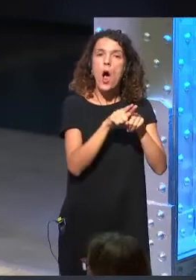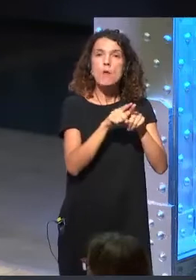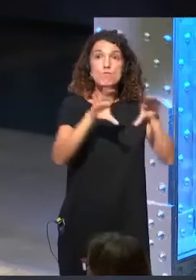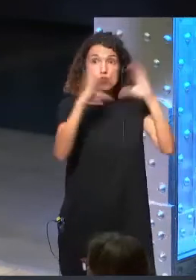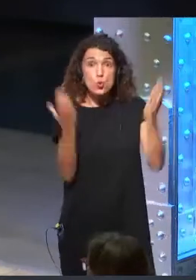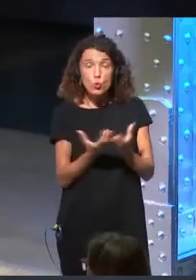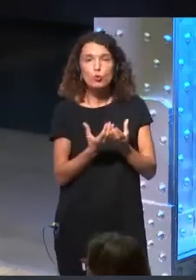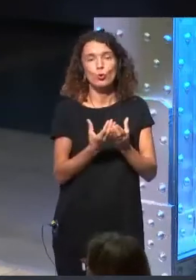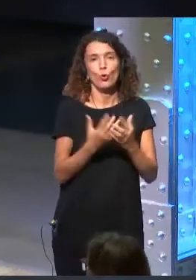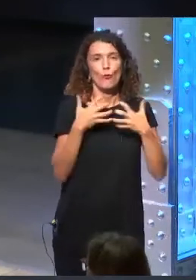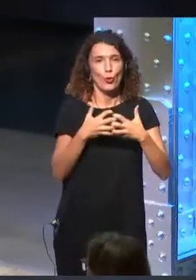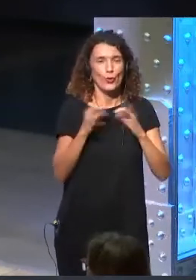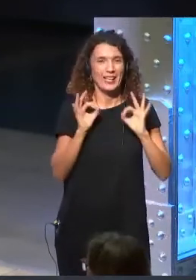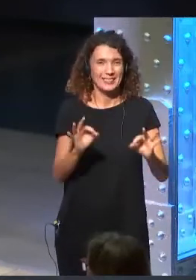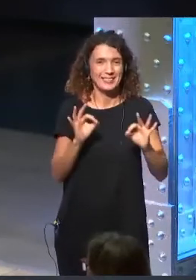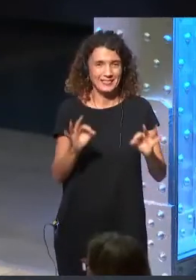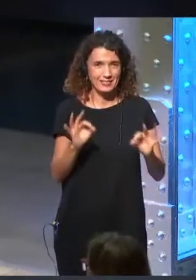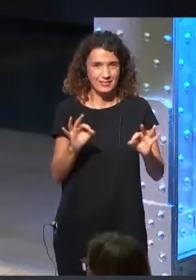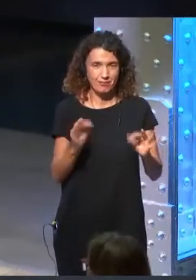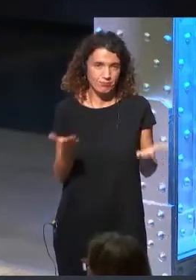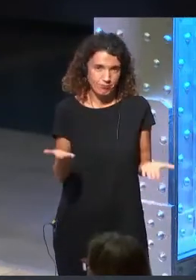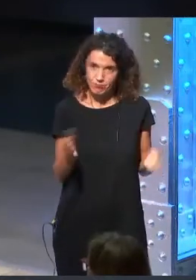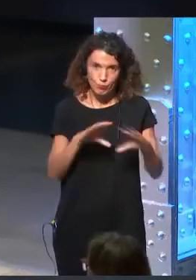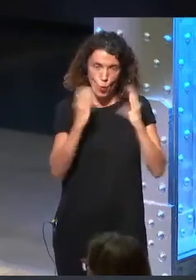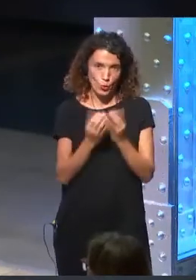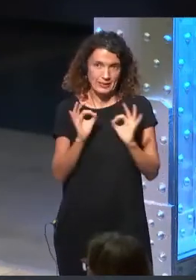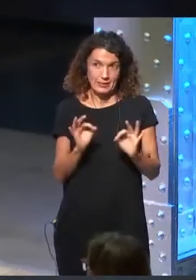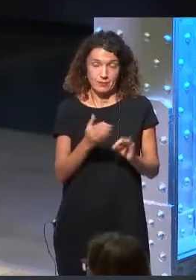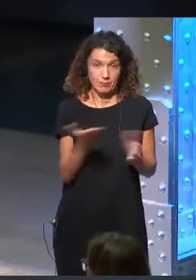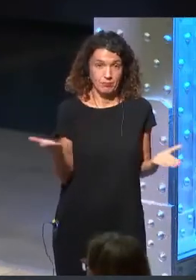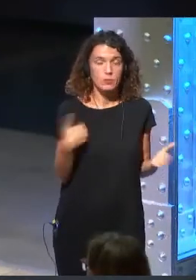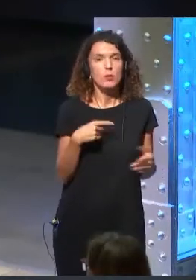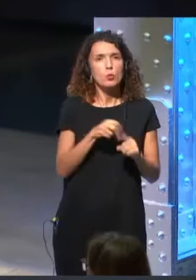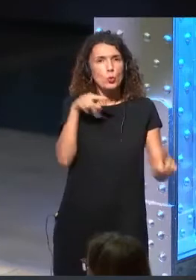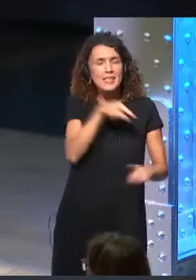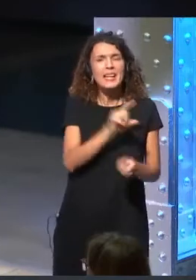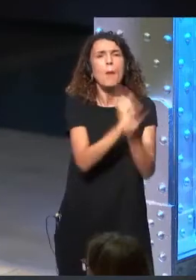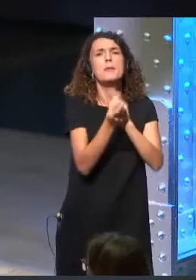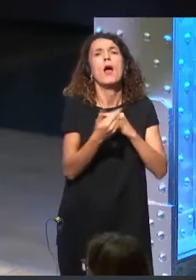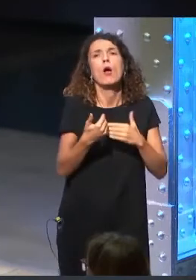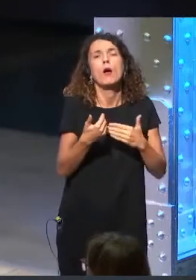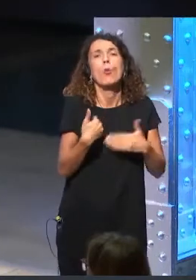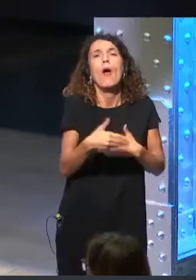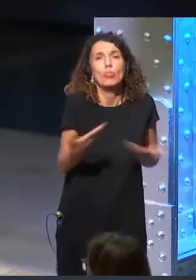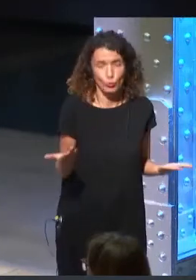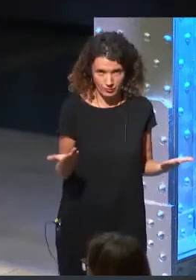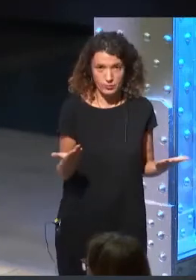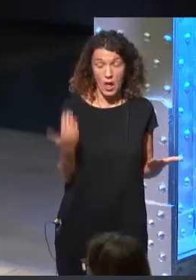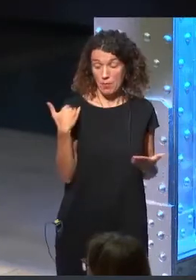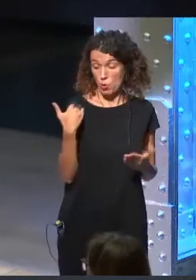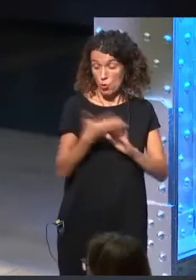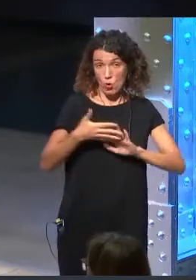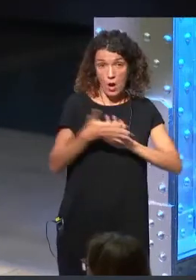absolutely conventional power talk. And so I'm with you, except I don't want it to be in the home. You know, I'm fed up with the